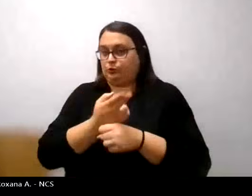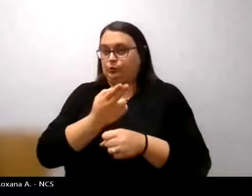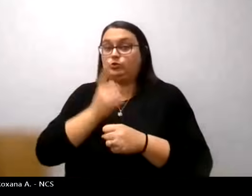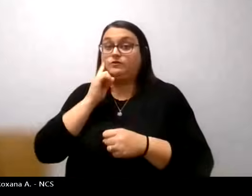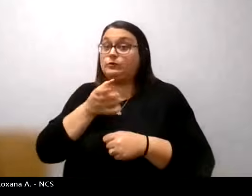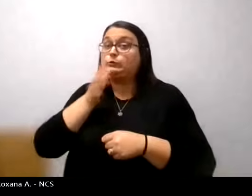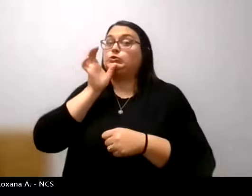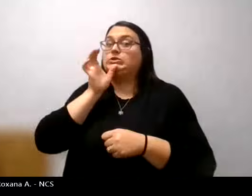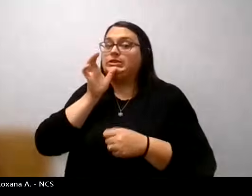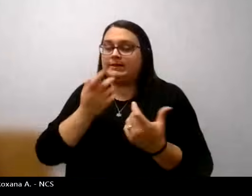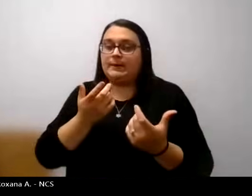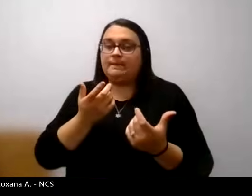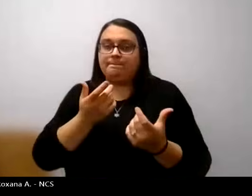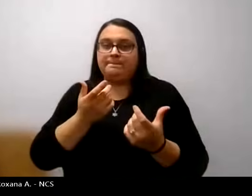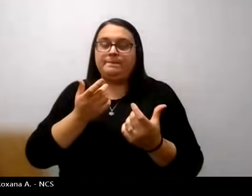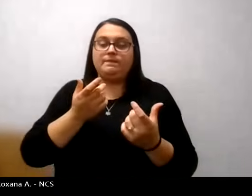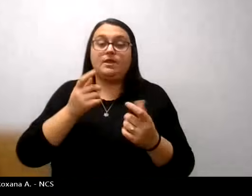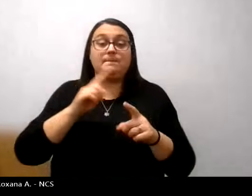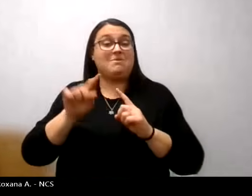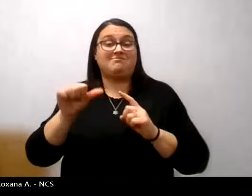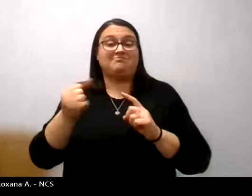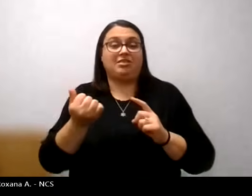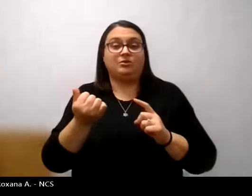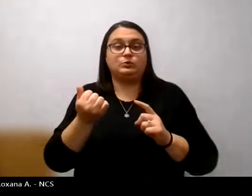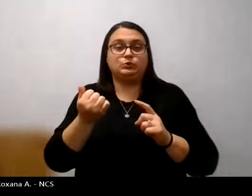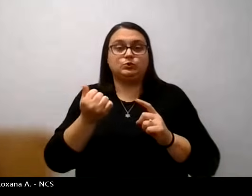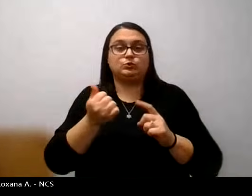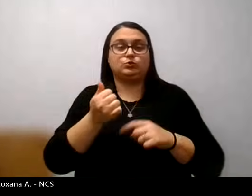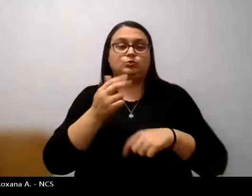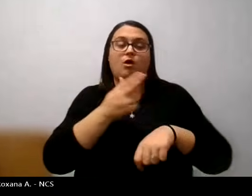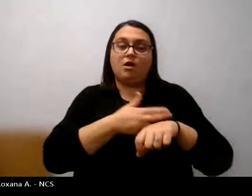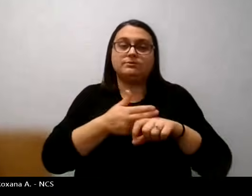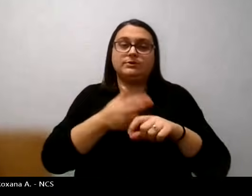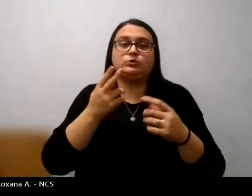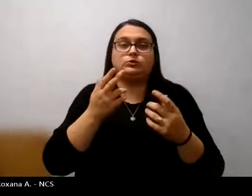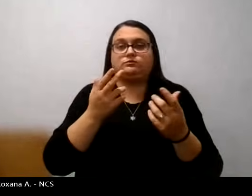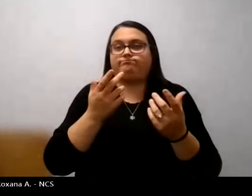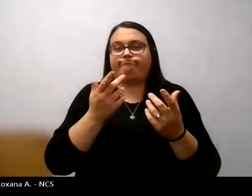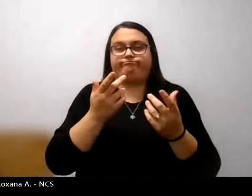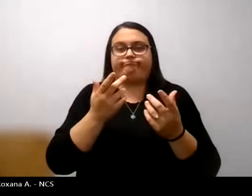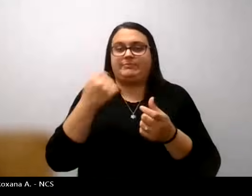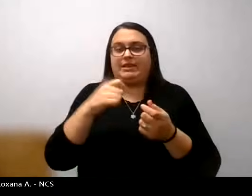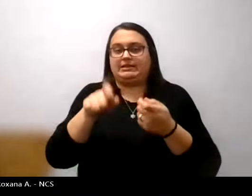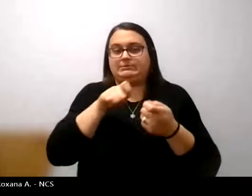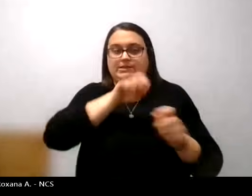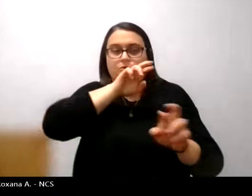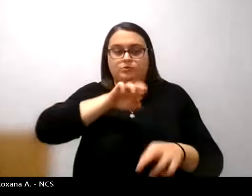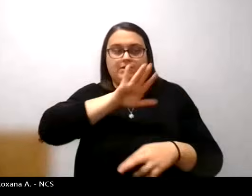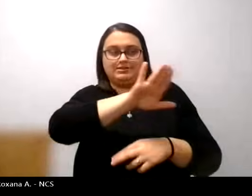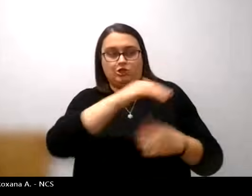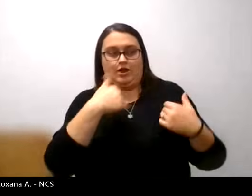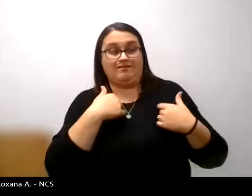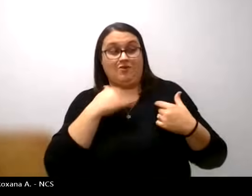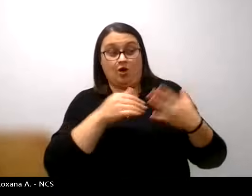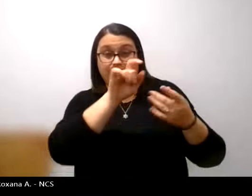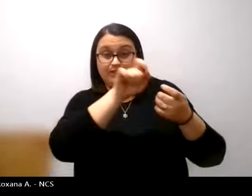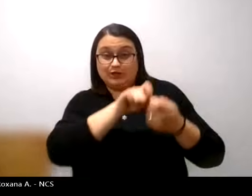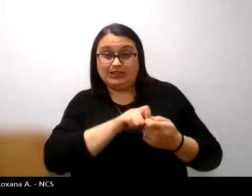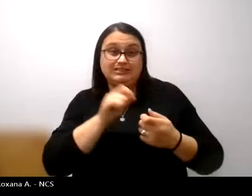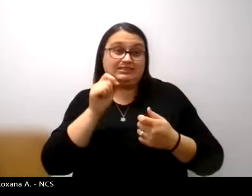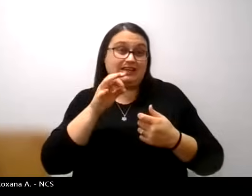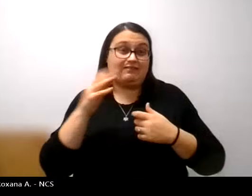drinking. But otherwise, hospitals are working on any specific responses they have. I don't know all the details if they're bringing